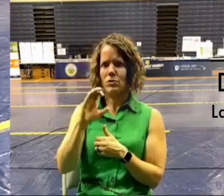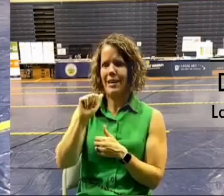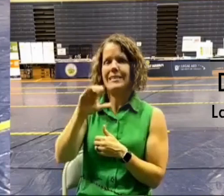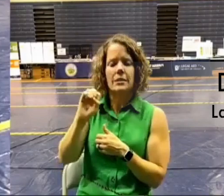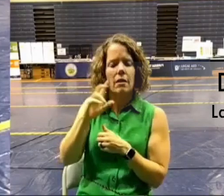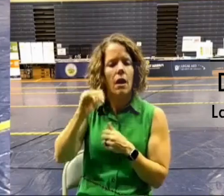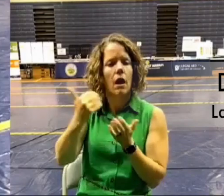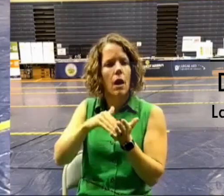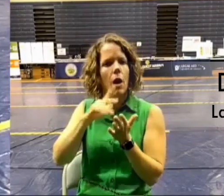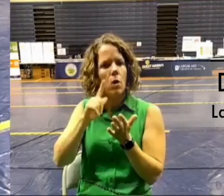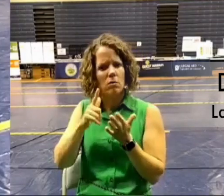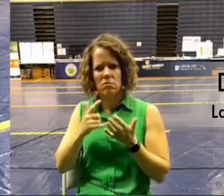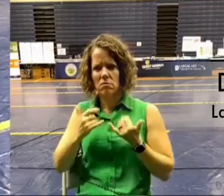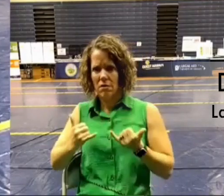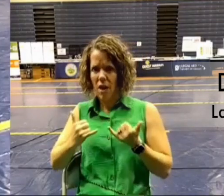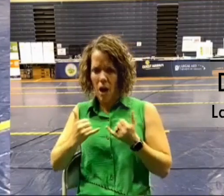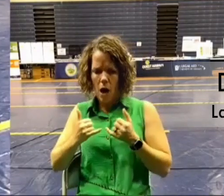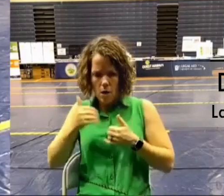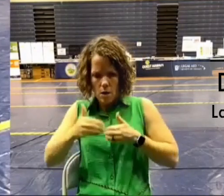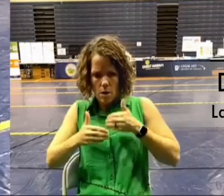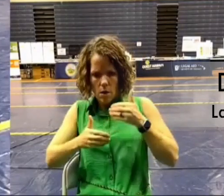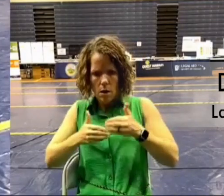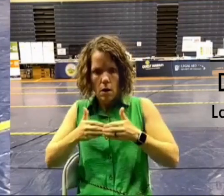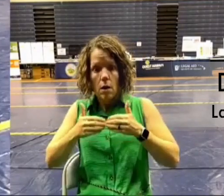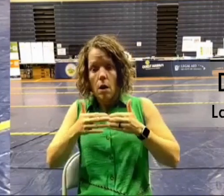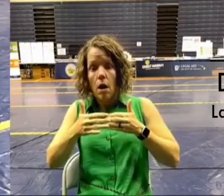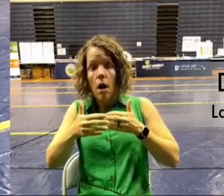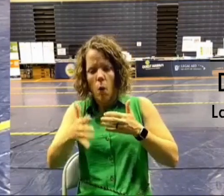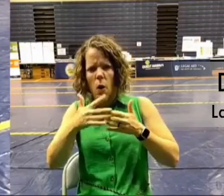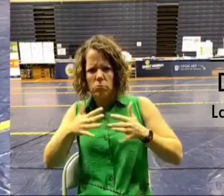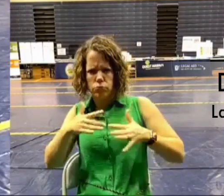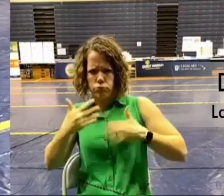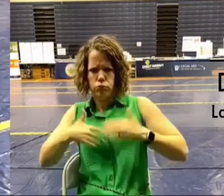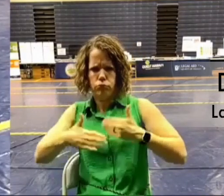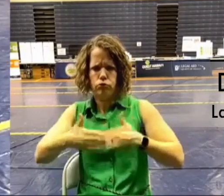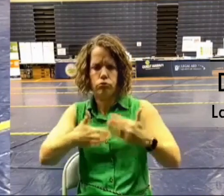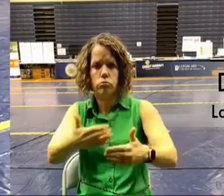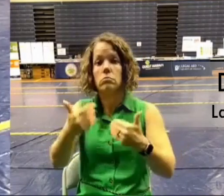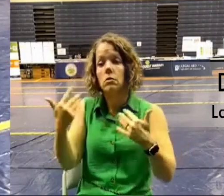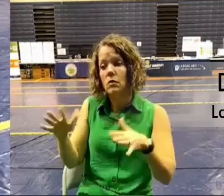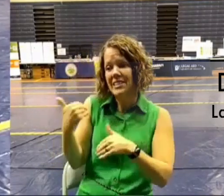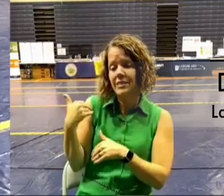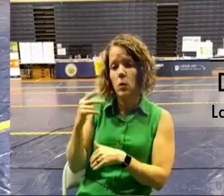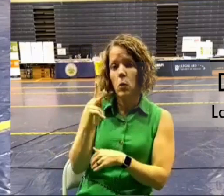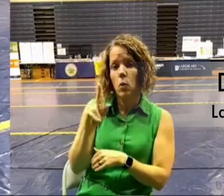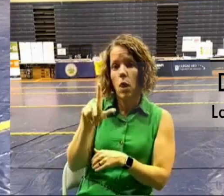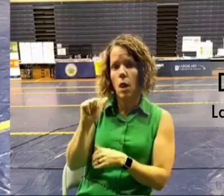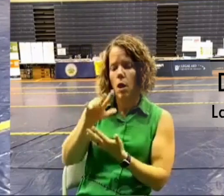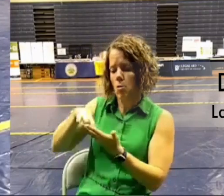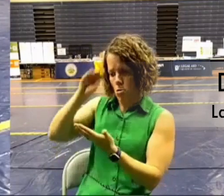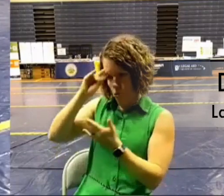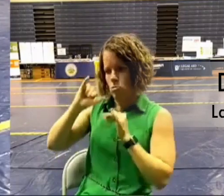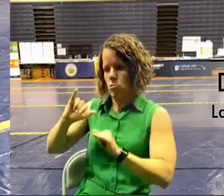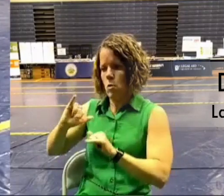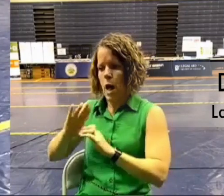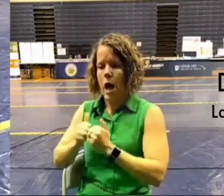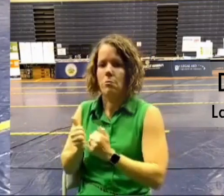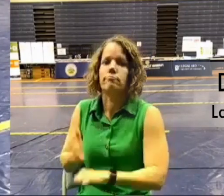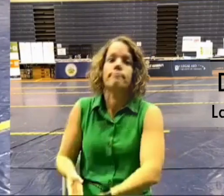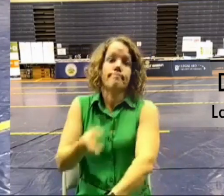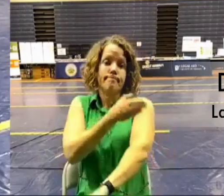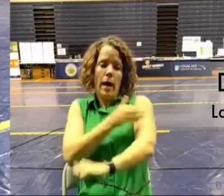now is just the early stages. They're going to double that, triple that. They learned a lot from Kula about what to